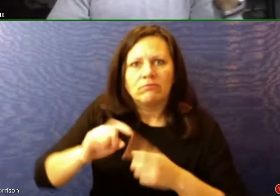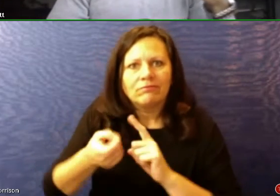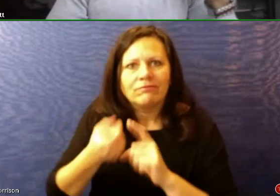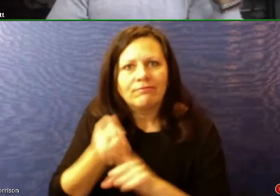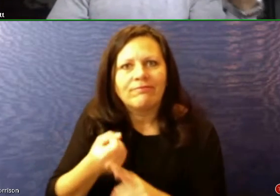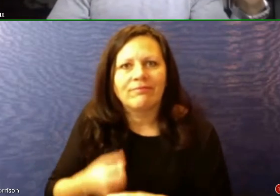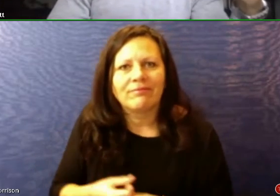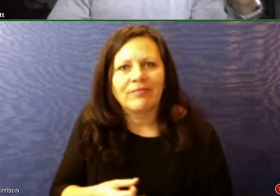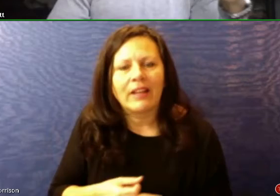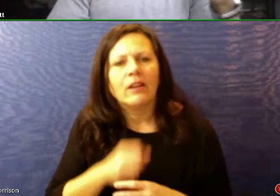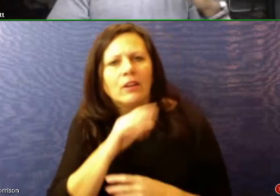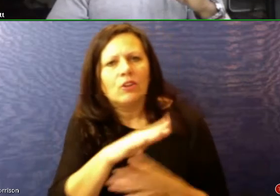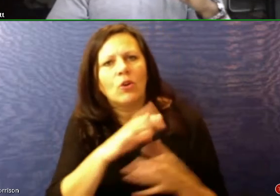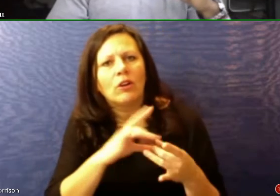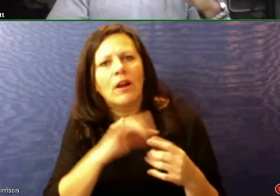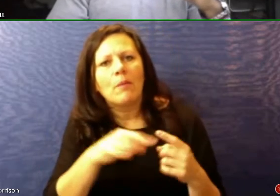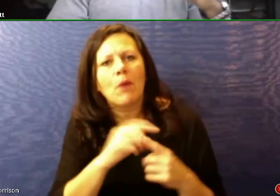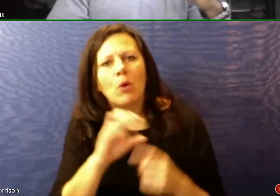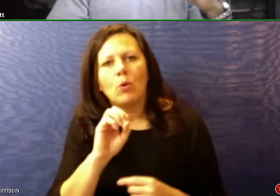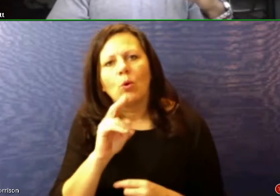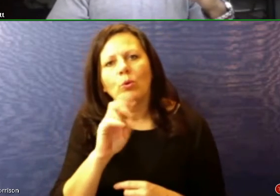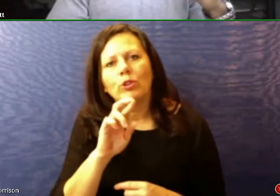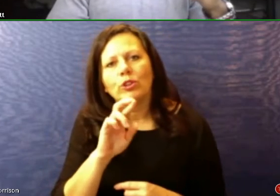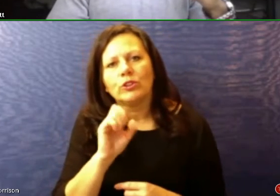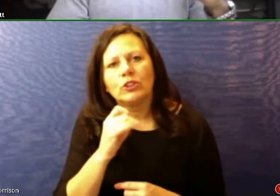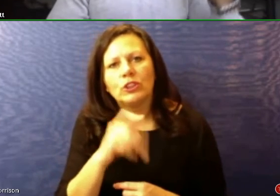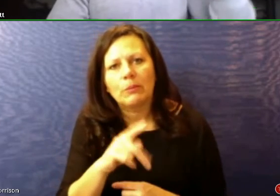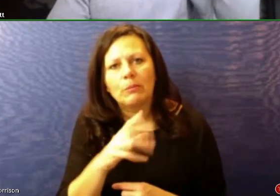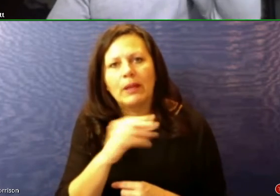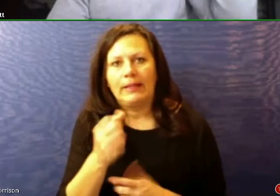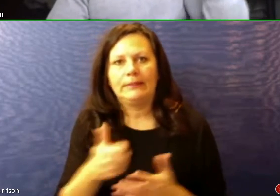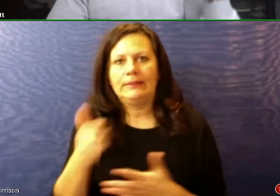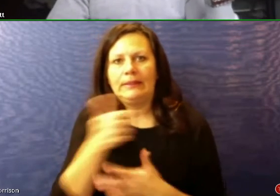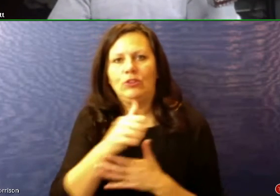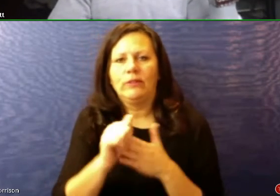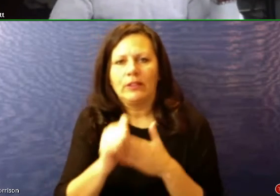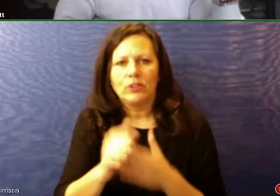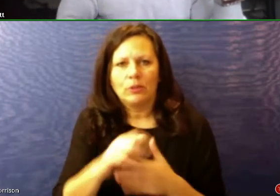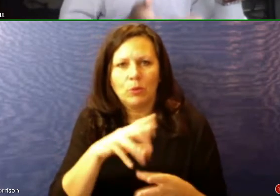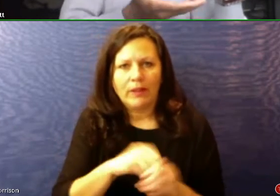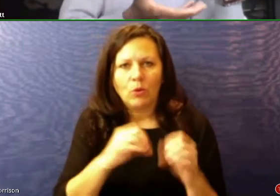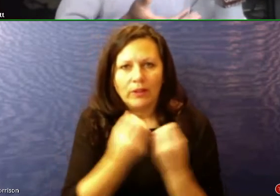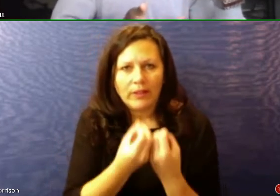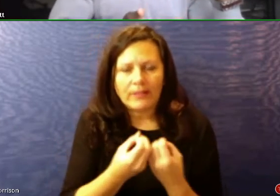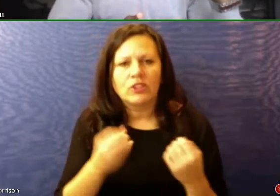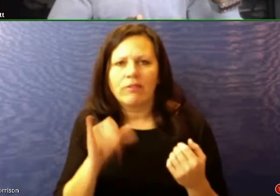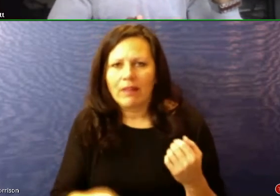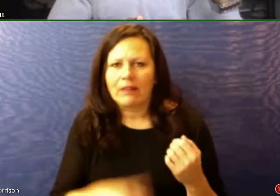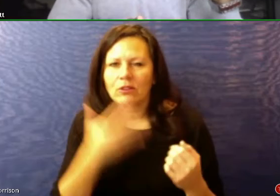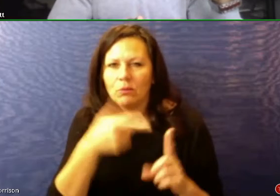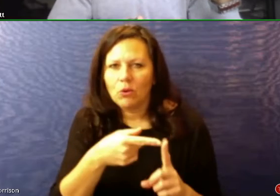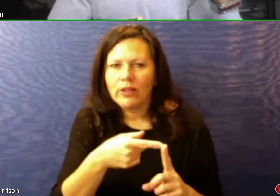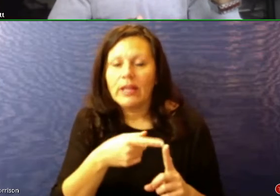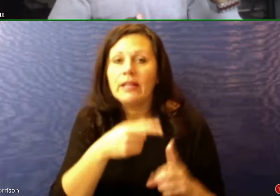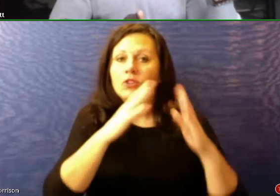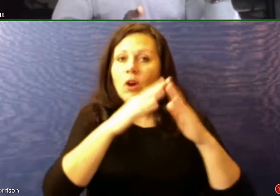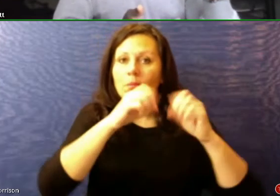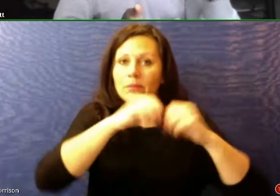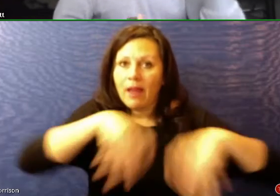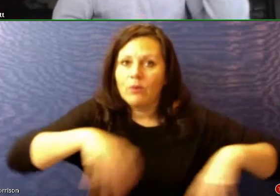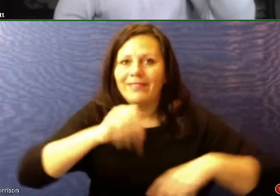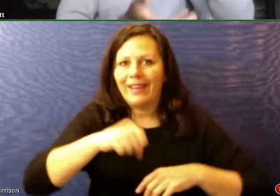about ownership and senior leadership within organizations. We understand that it's a top down, but yet it's also a bottom up approach.